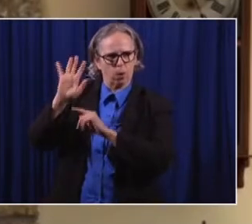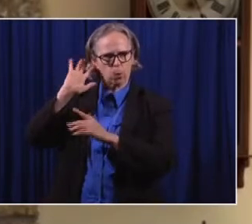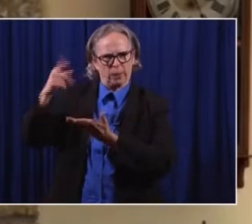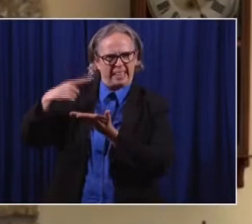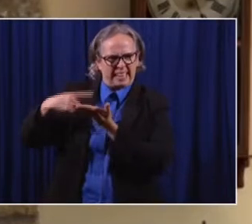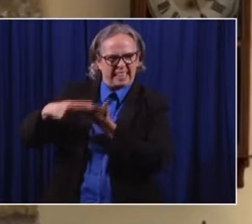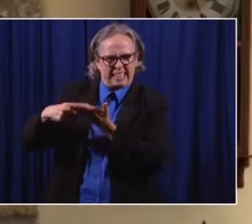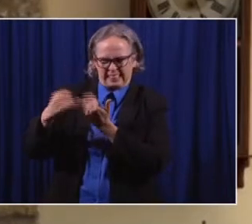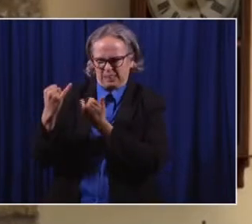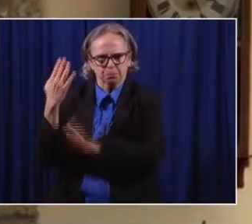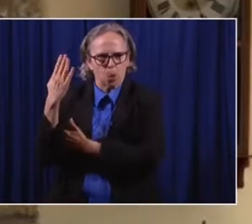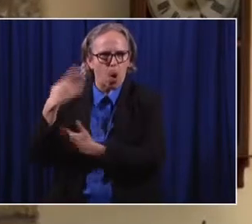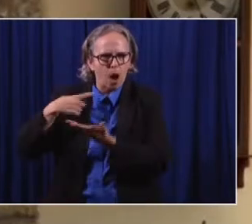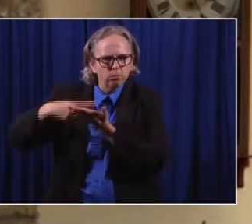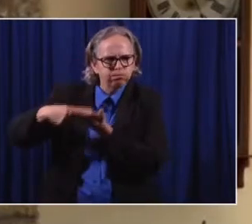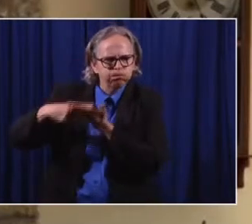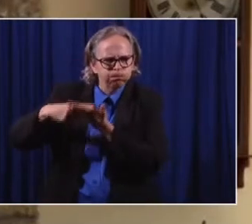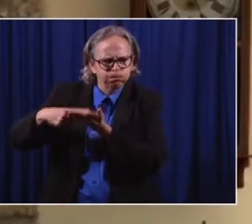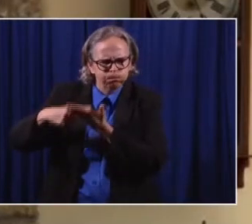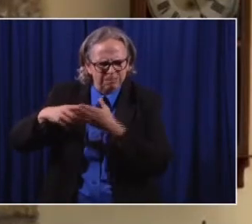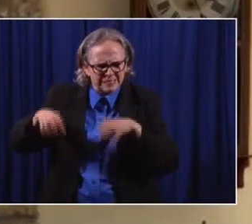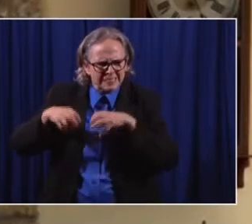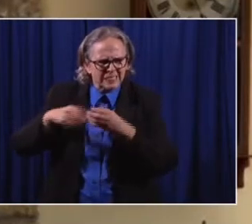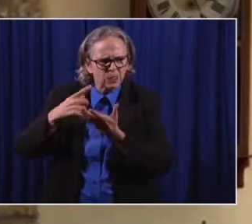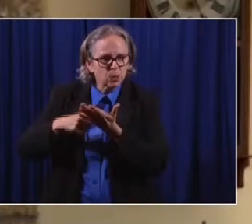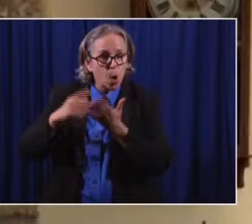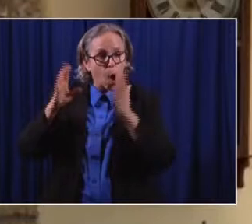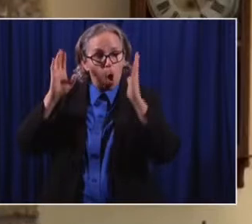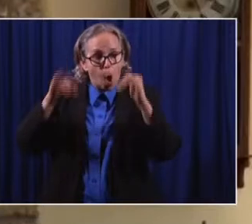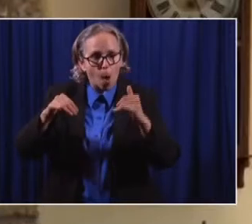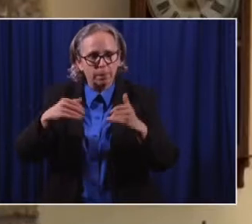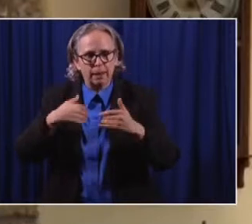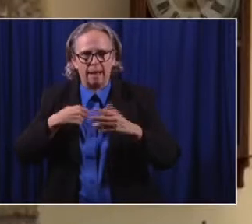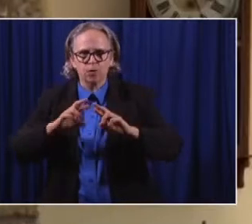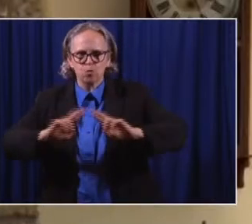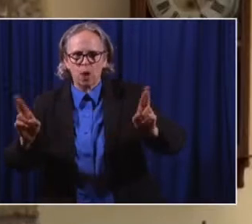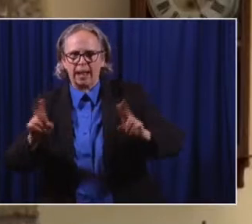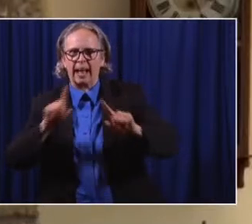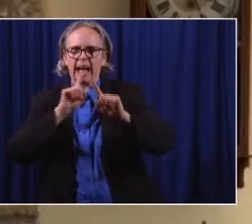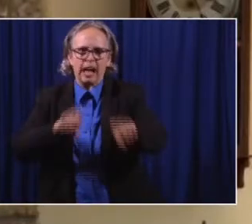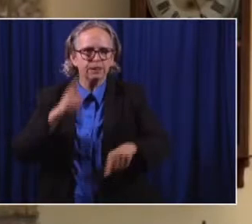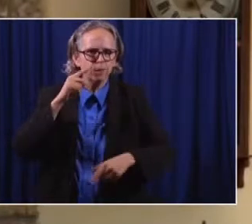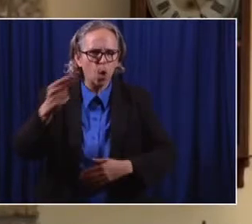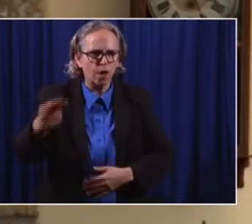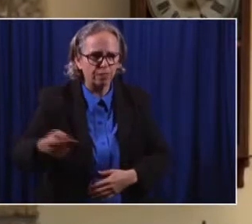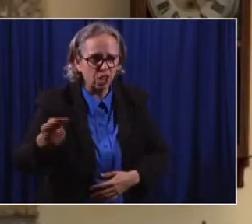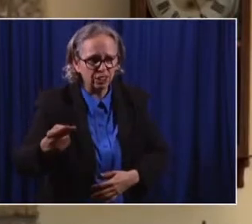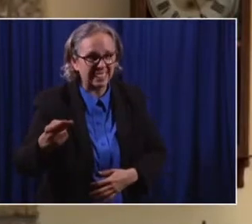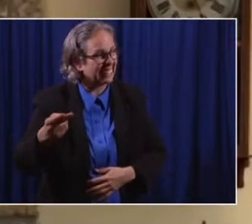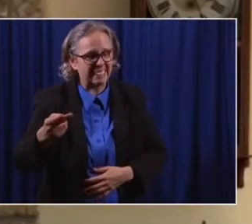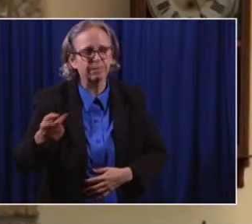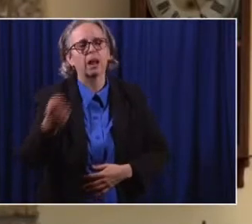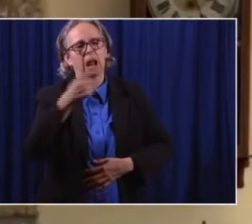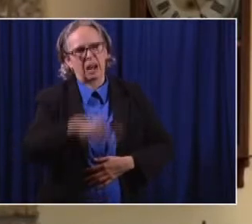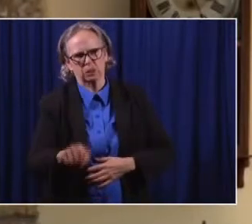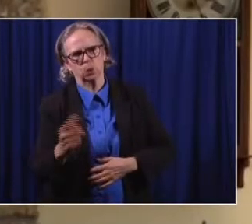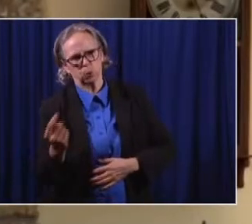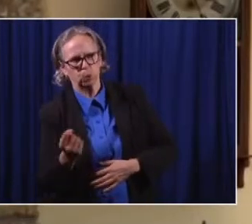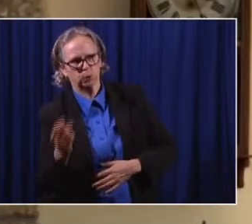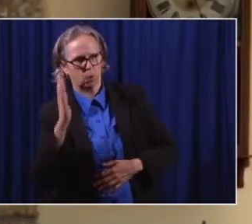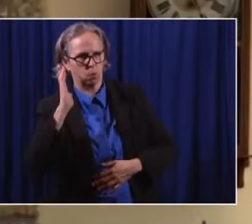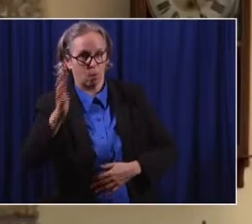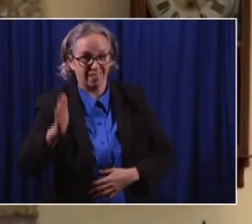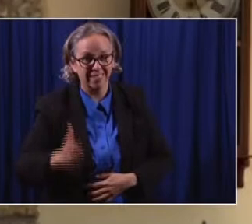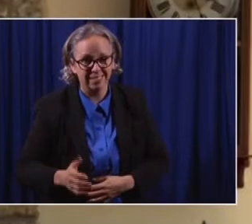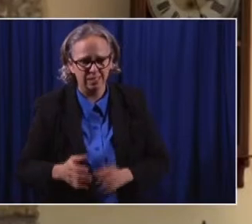morning about it. We might have this guidance by Thursday, maybe by Tuesday. And, while we